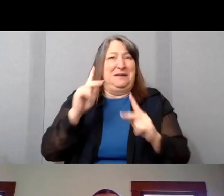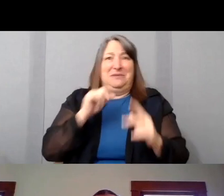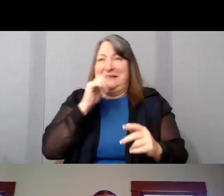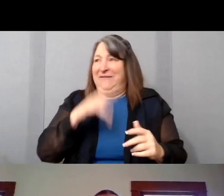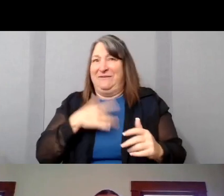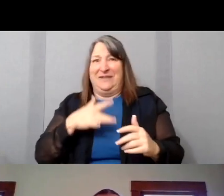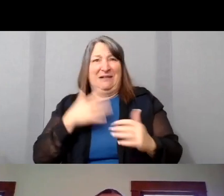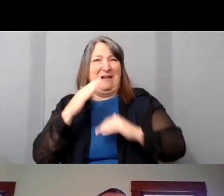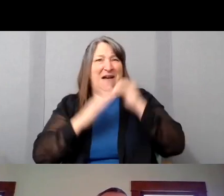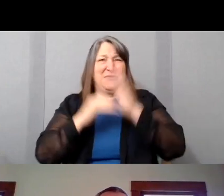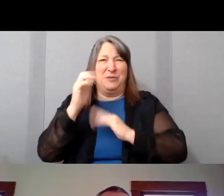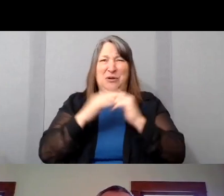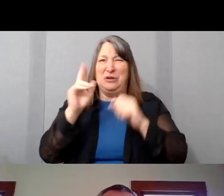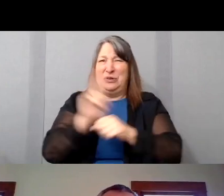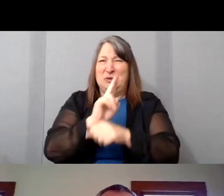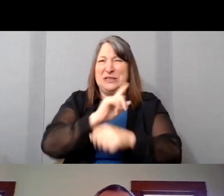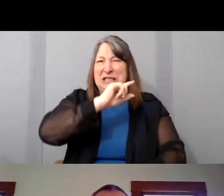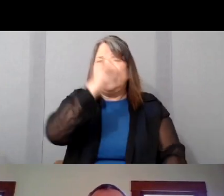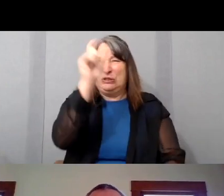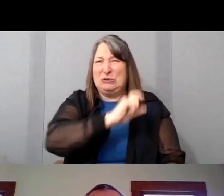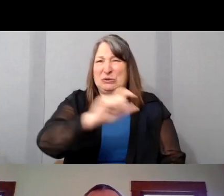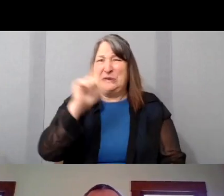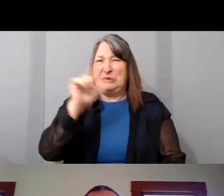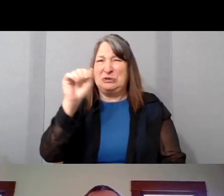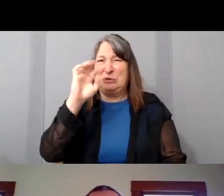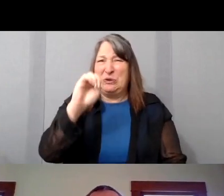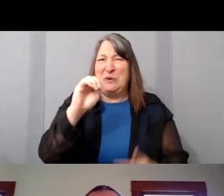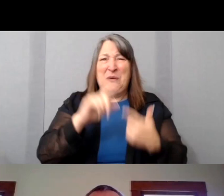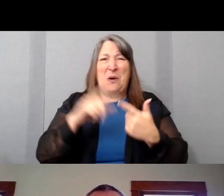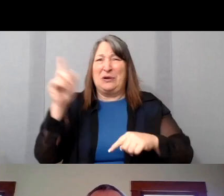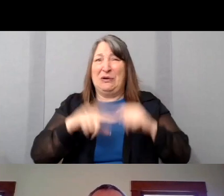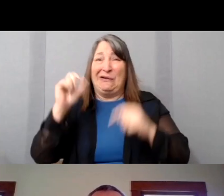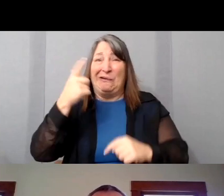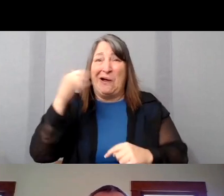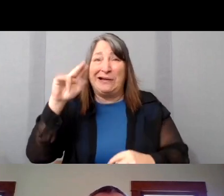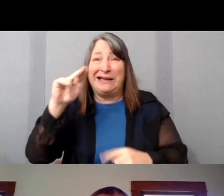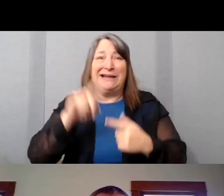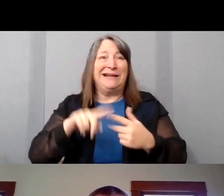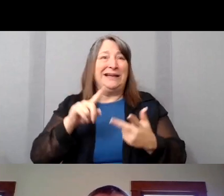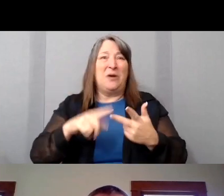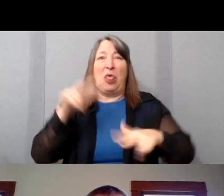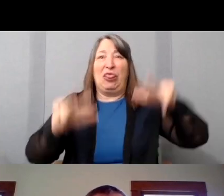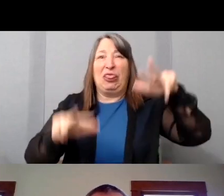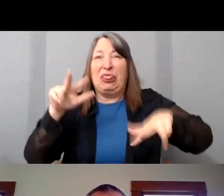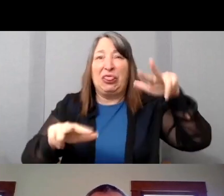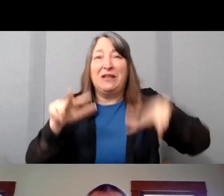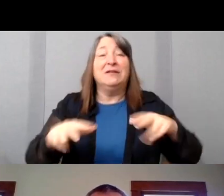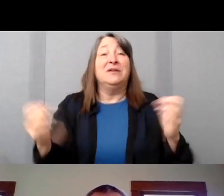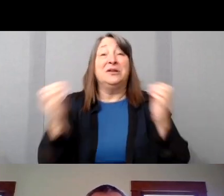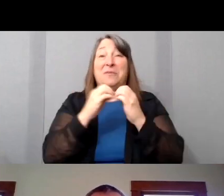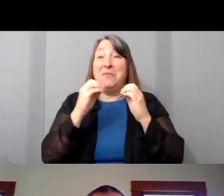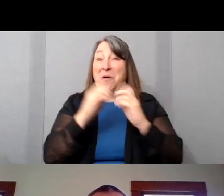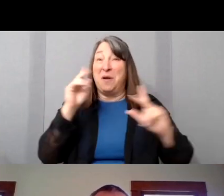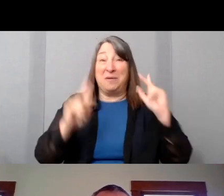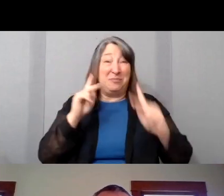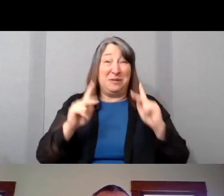screen or couldn't get the login right. And, the more unfamiliar people are with the platform being used, the tougher it's